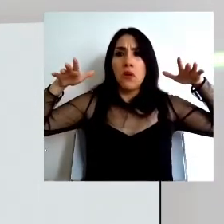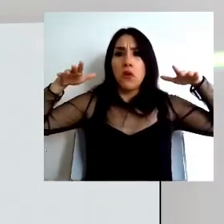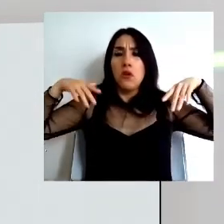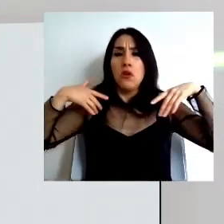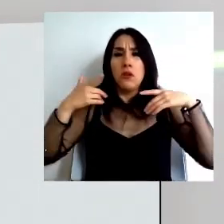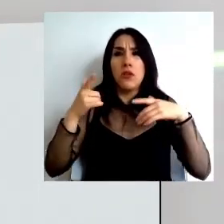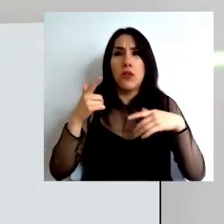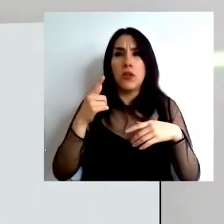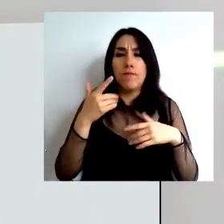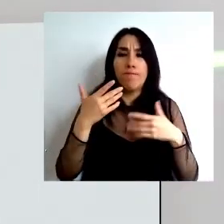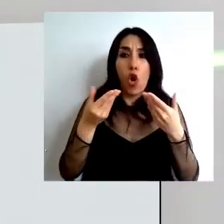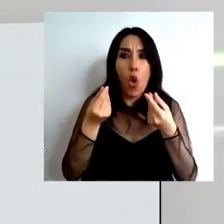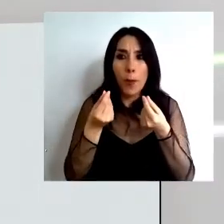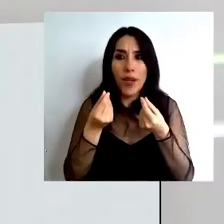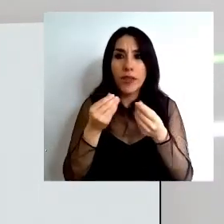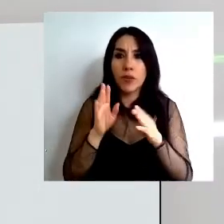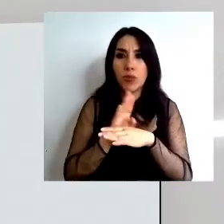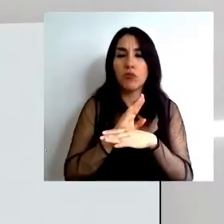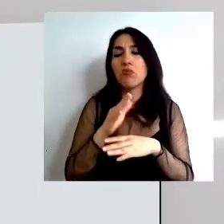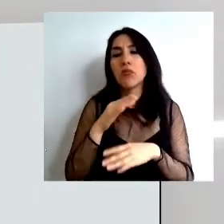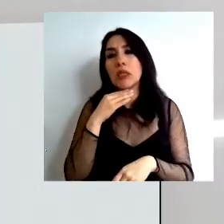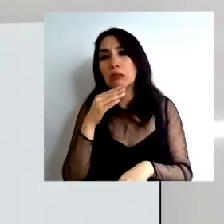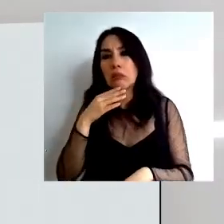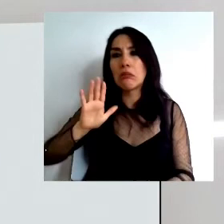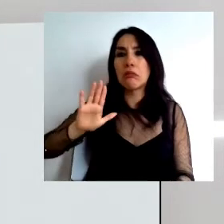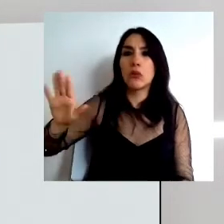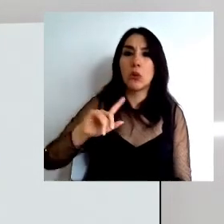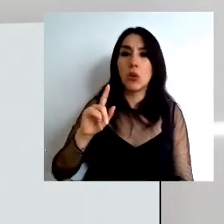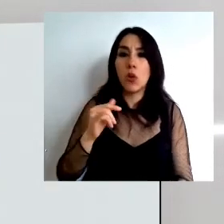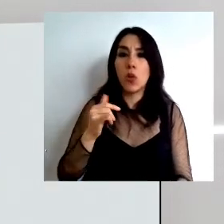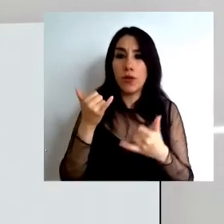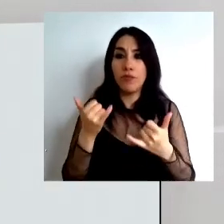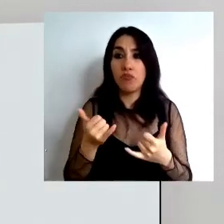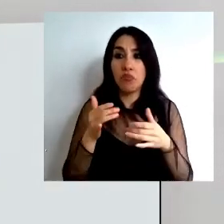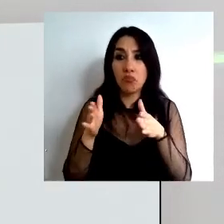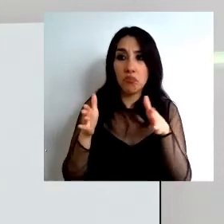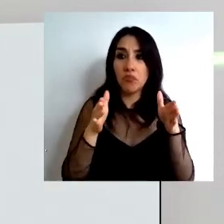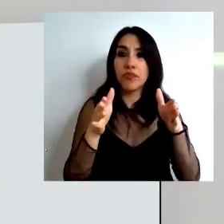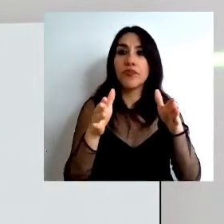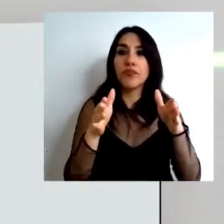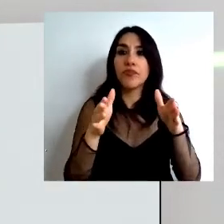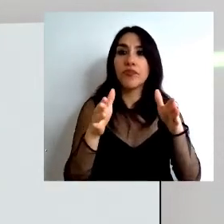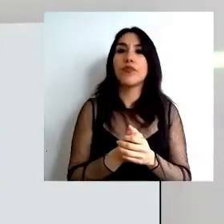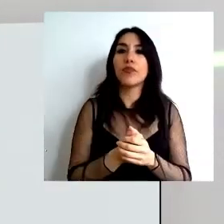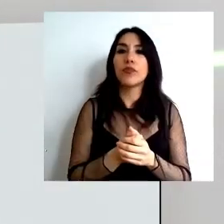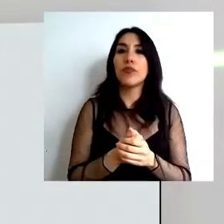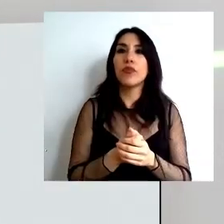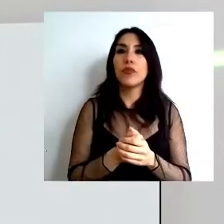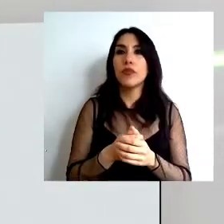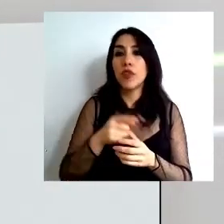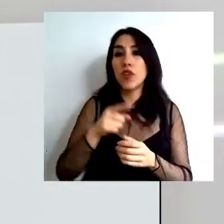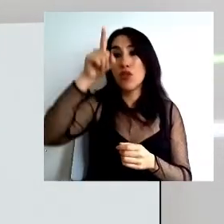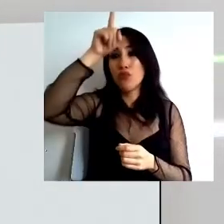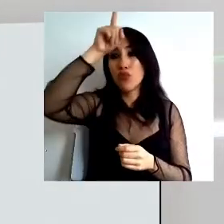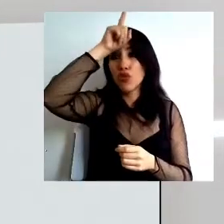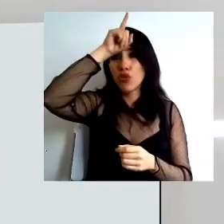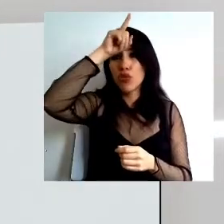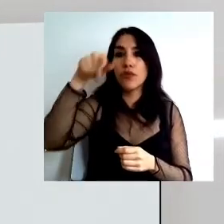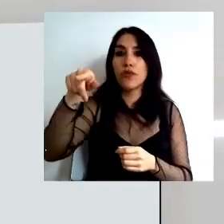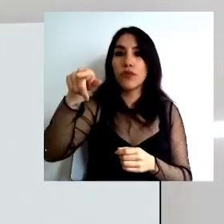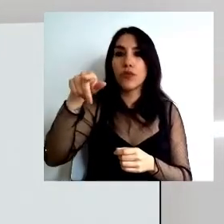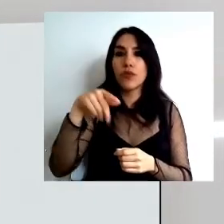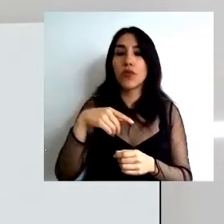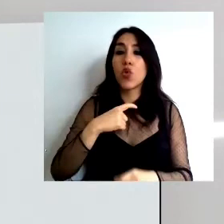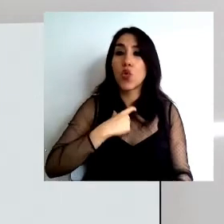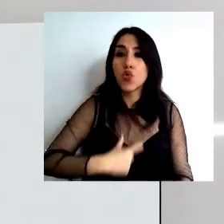Germany or in Switzerland. And therefore we need some kind of quality control, and this is an important part